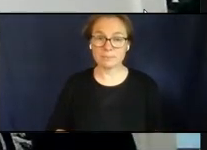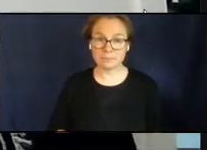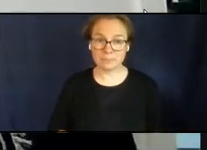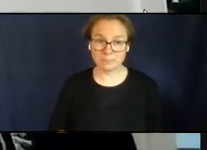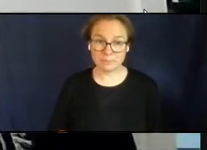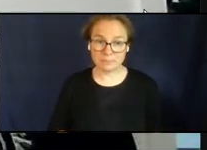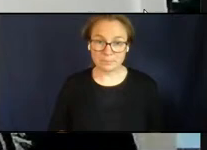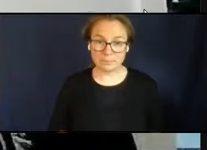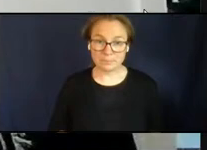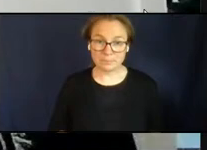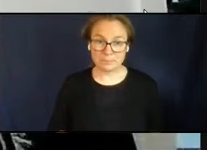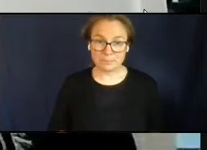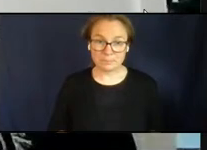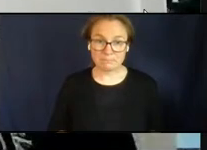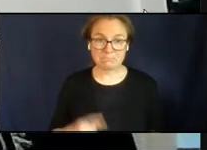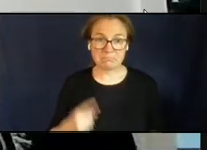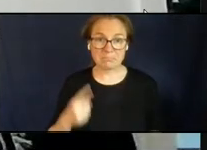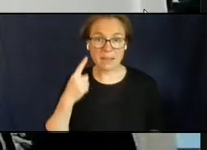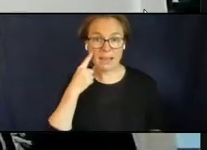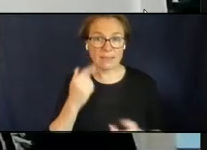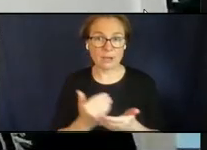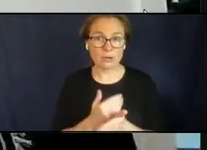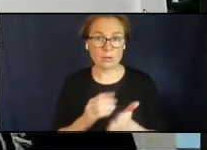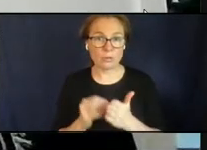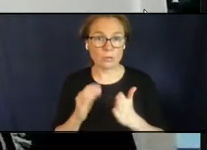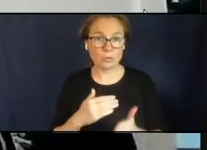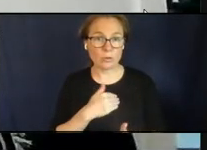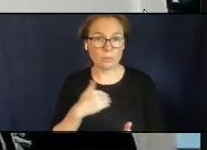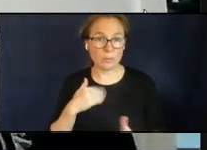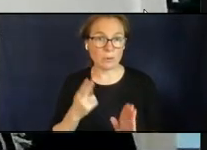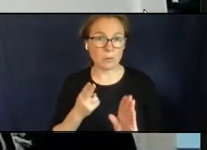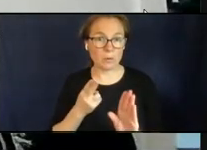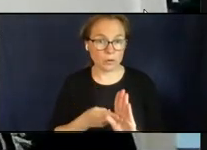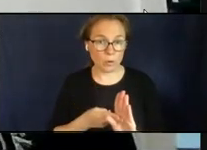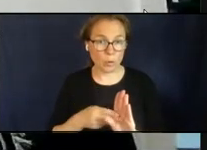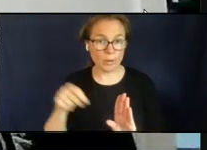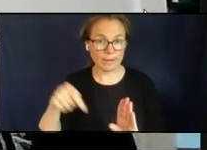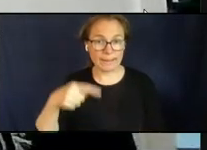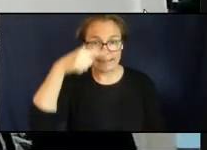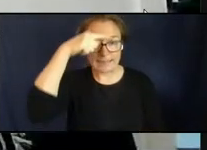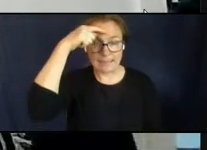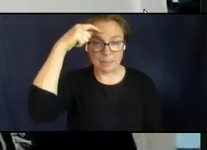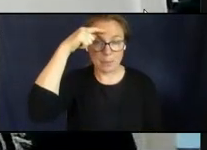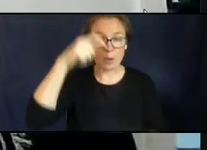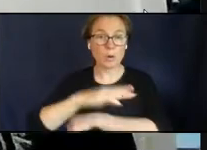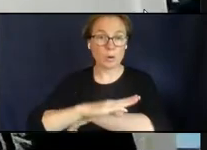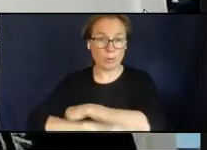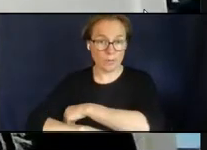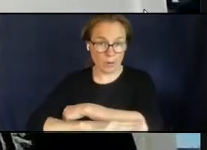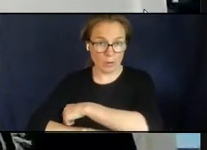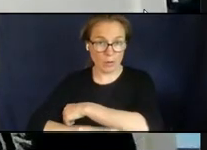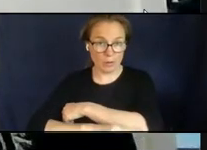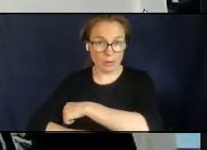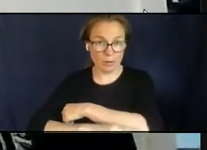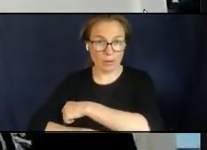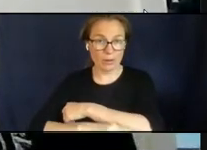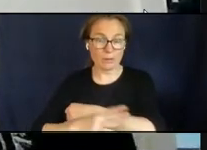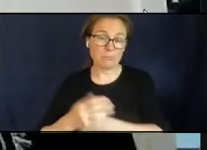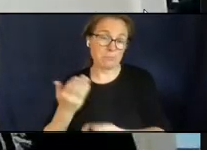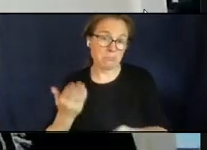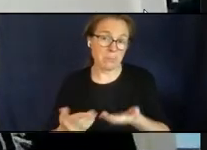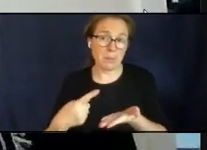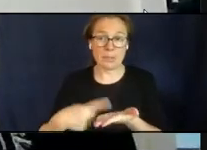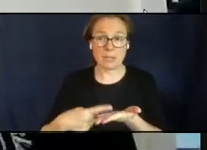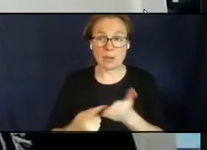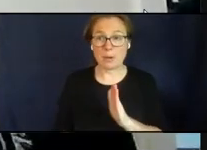believe, a new student member joining sometime this summer or fall, we will come back to this, perhaps, as Ms. Seeley